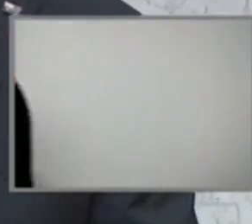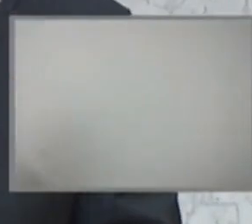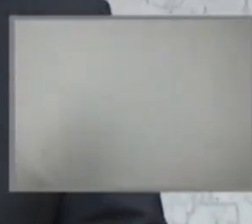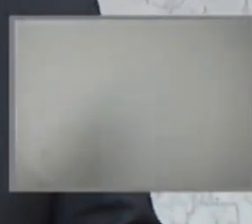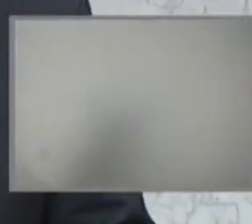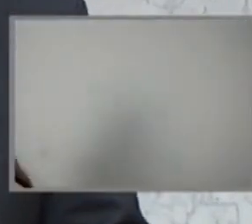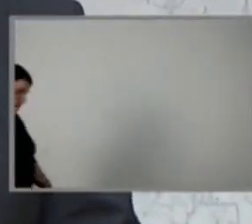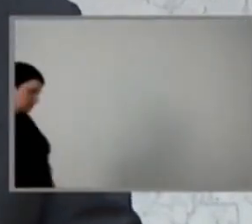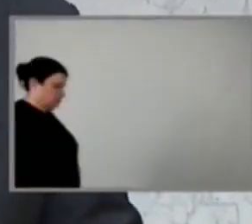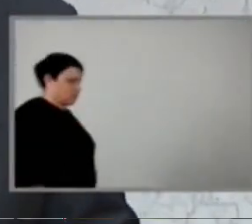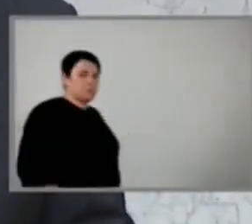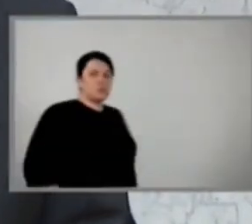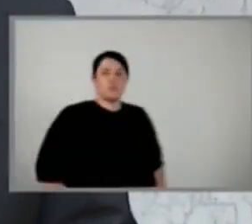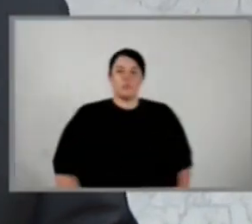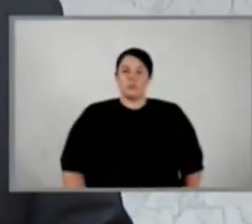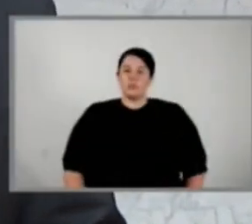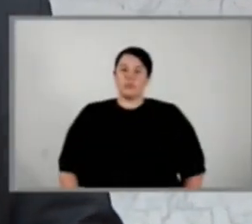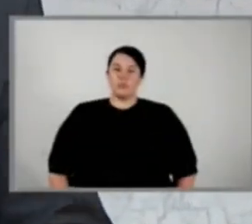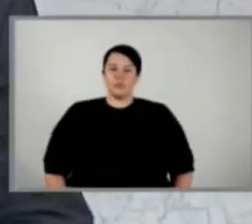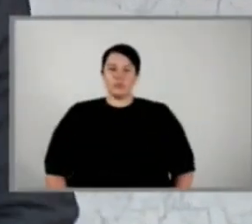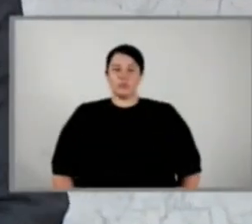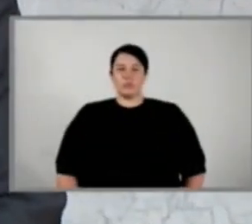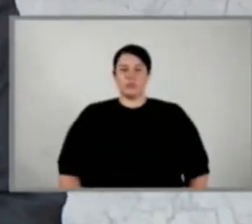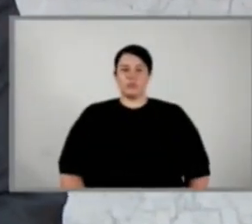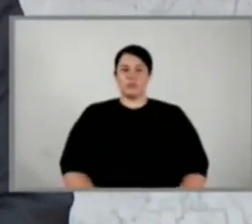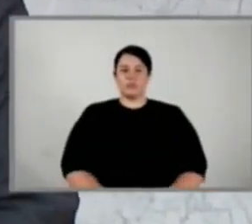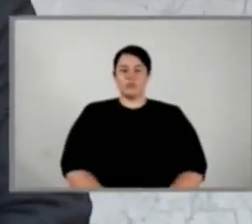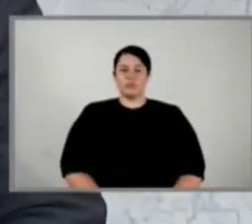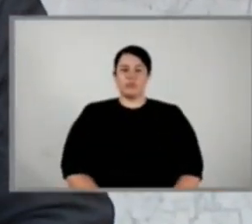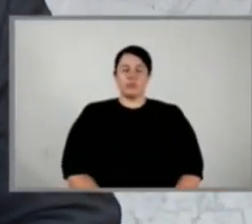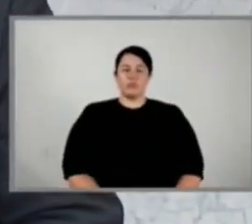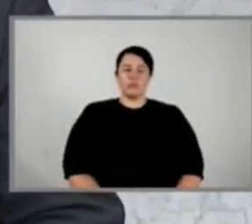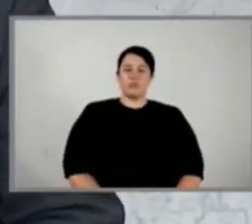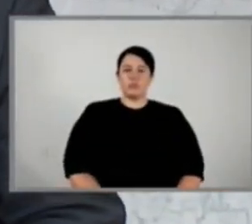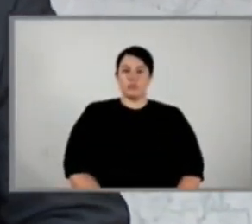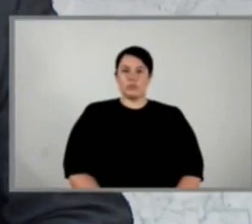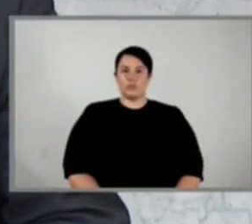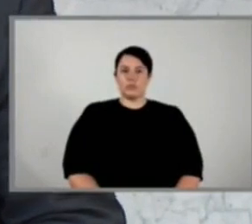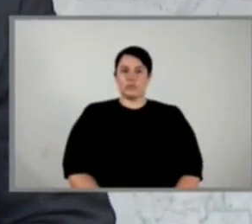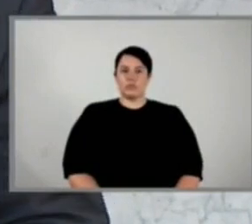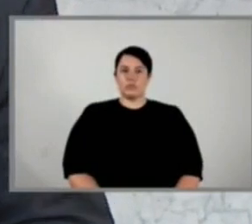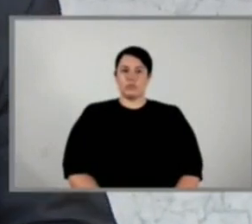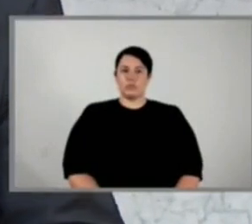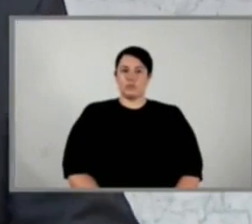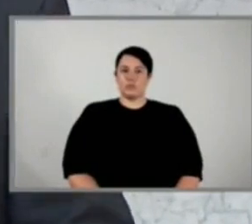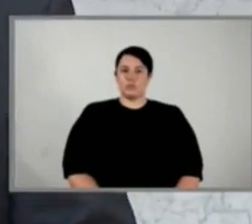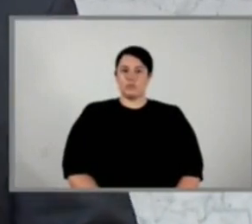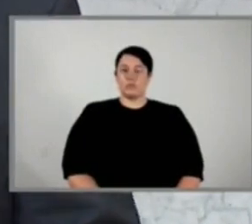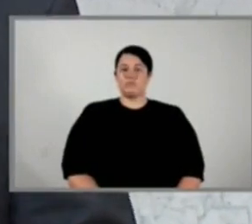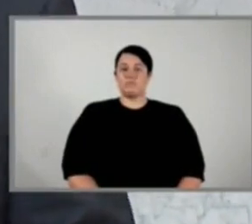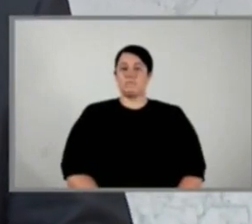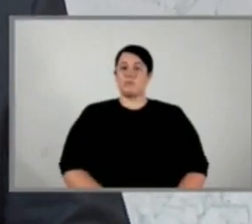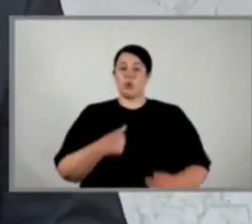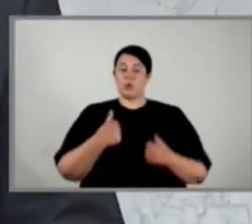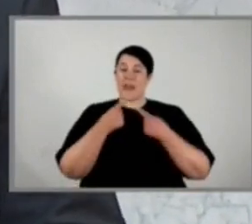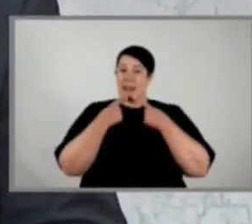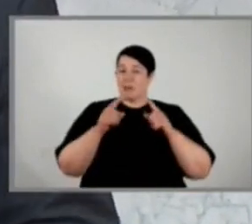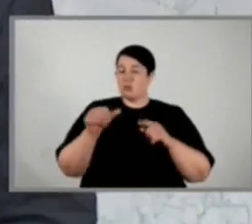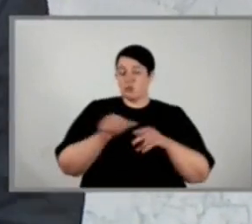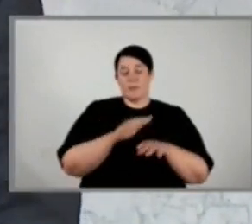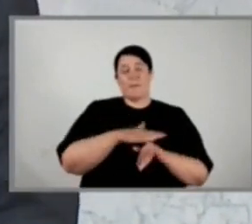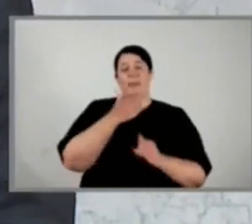been released. Why hasn't it not yet been released, and when can we expect to see this come out? Before the end of the year.